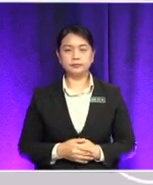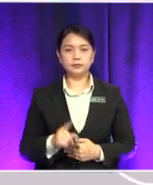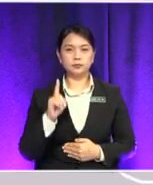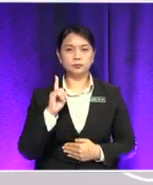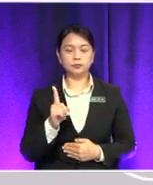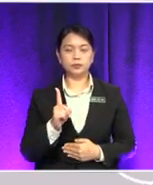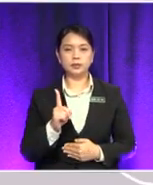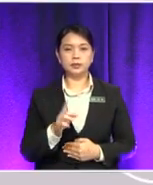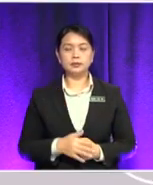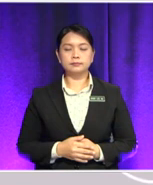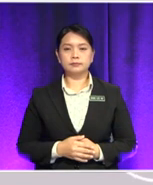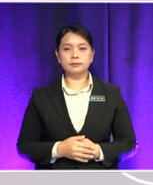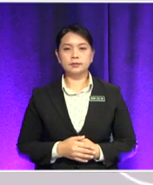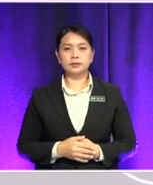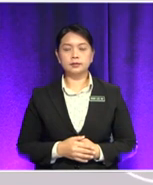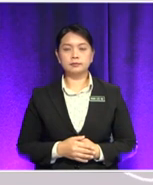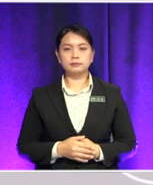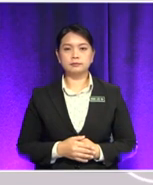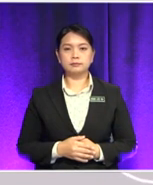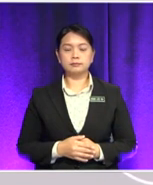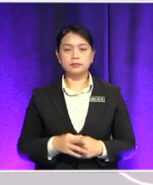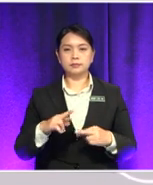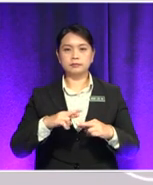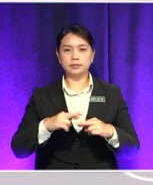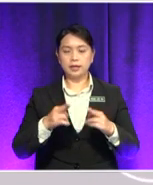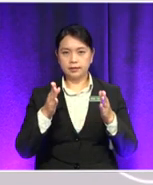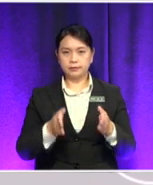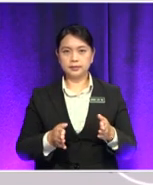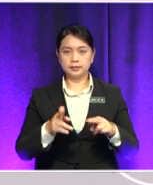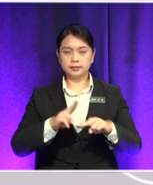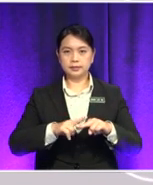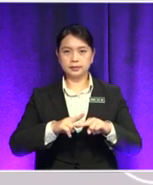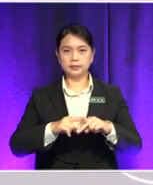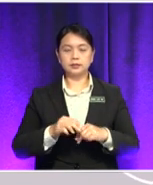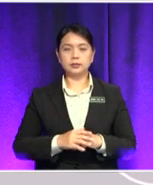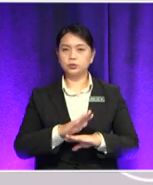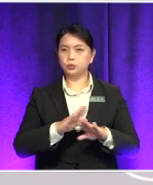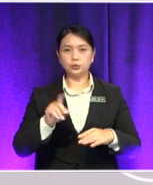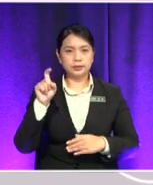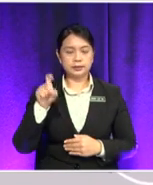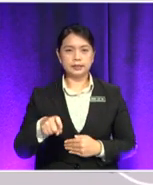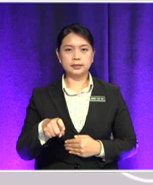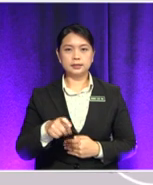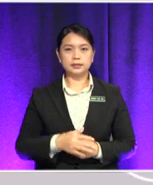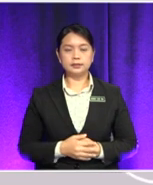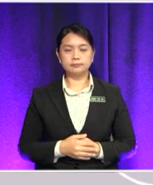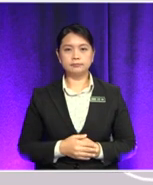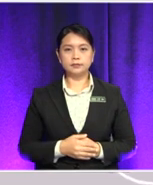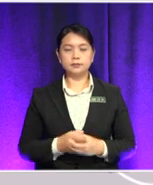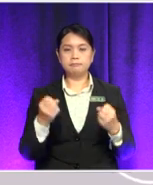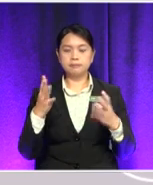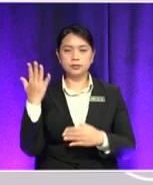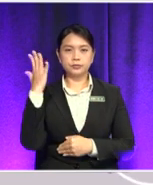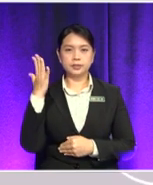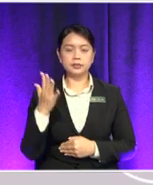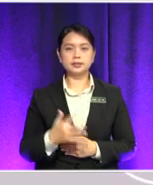resident, Mark Wilson, told us, "We don't need a shopping centre. So many trees will be cut down if the mayor